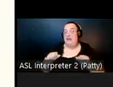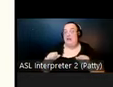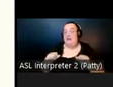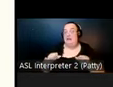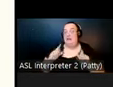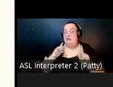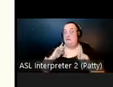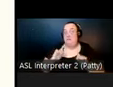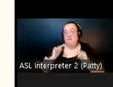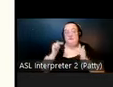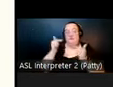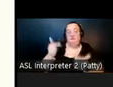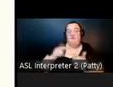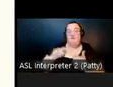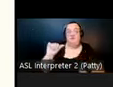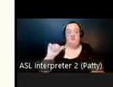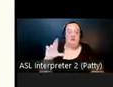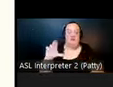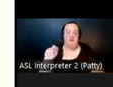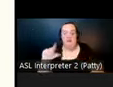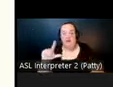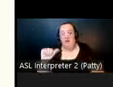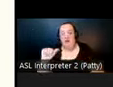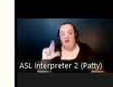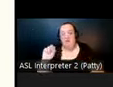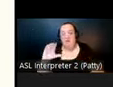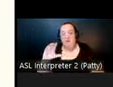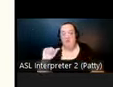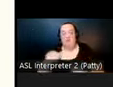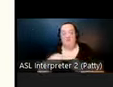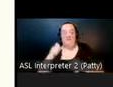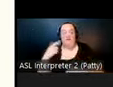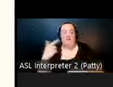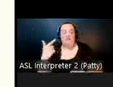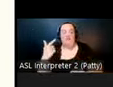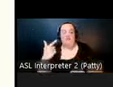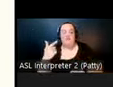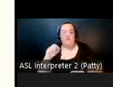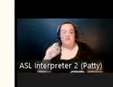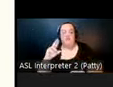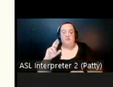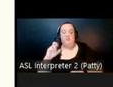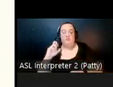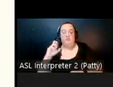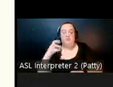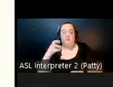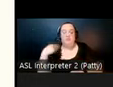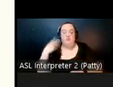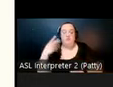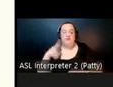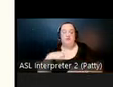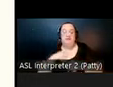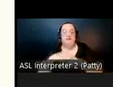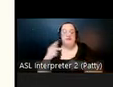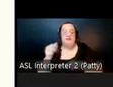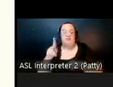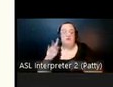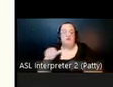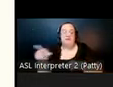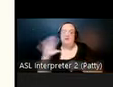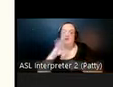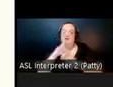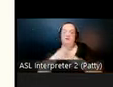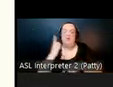microphone over to Aaron LaRocca from the George Washington Memorial Parkway now, and he's going to talk about one of our LRF projects that's